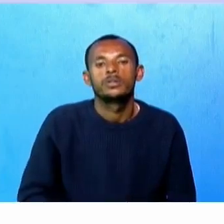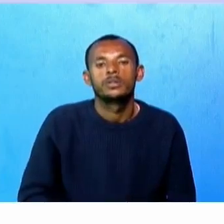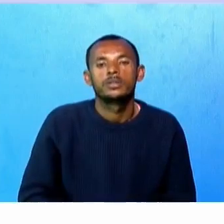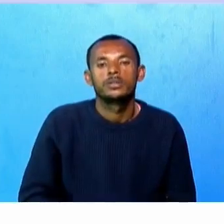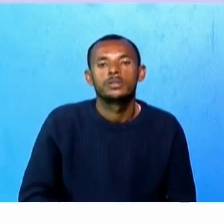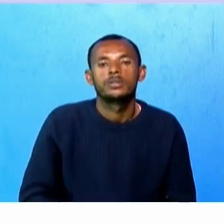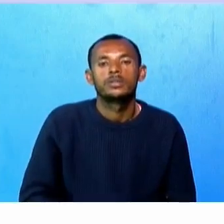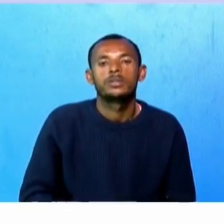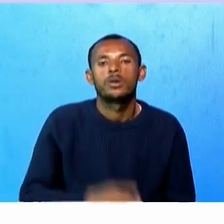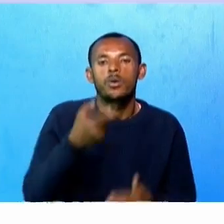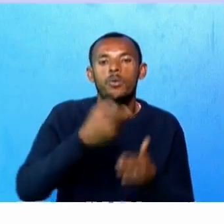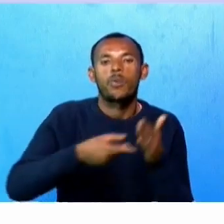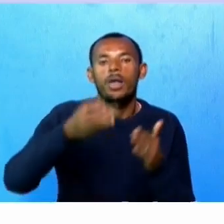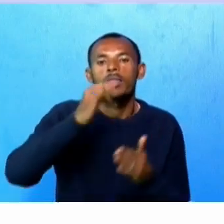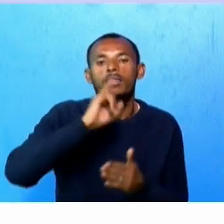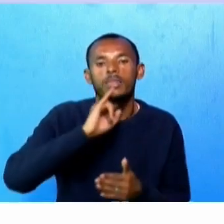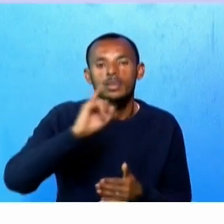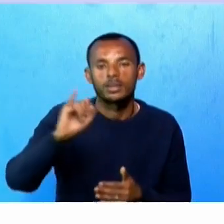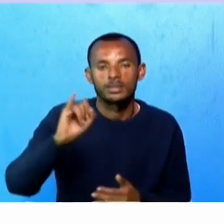What is